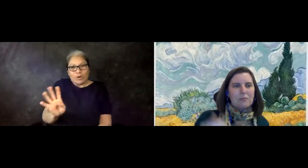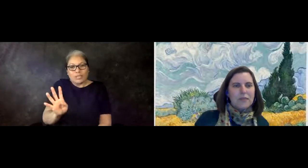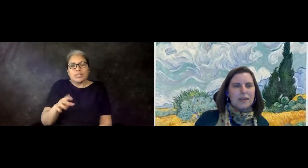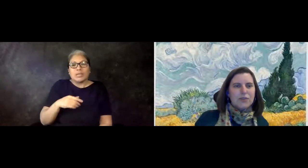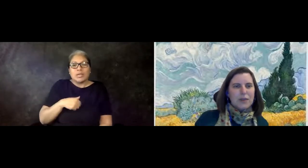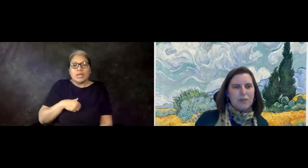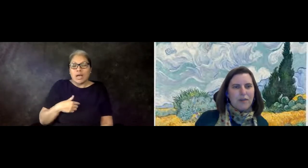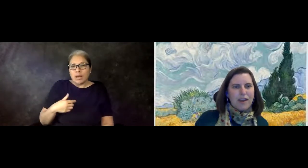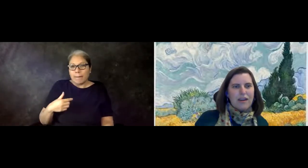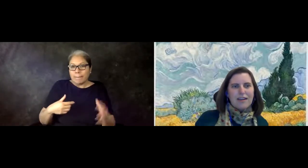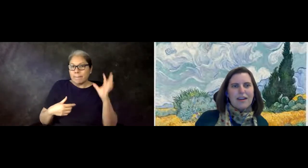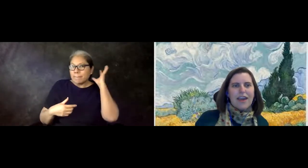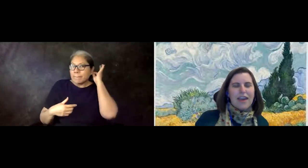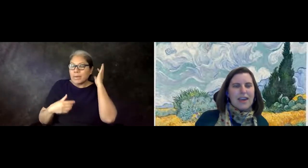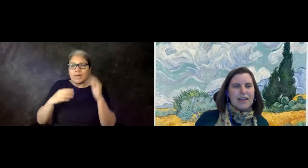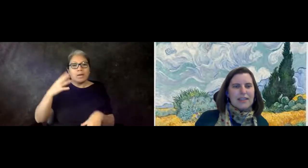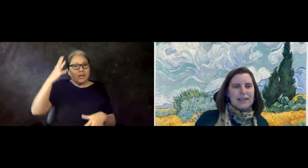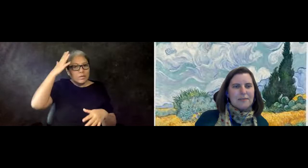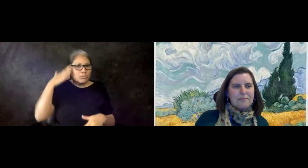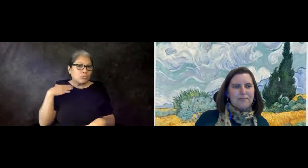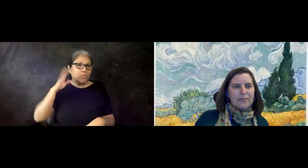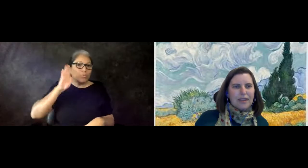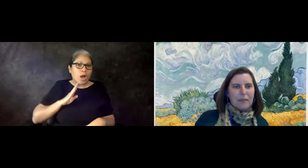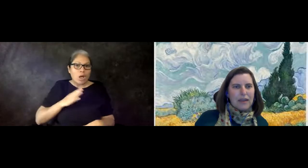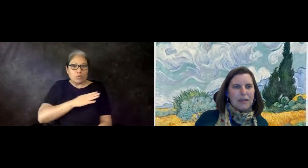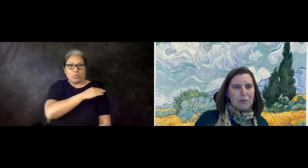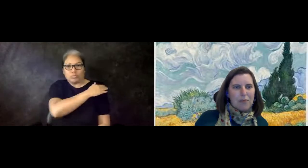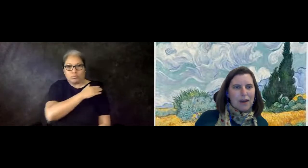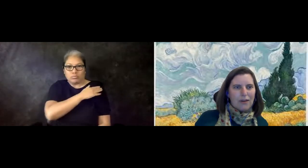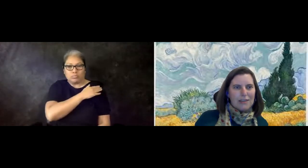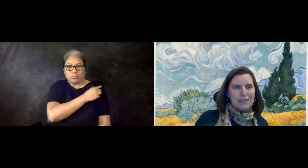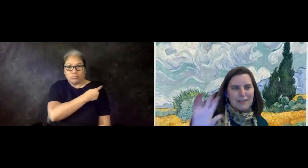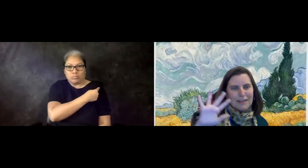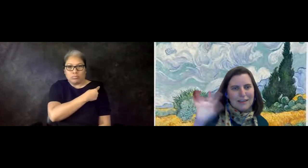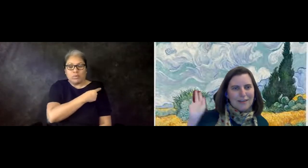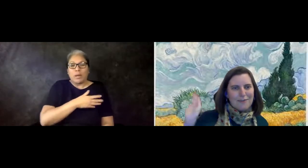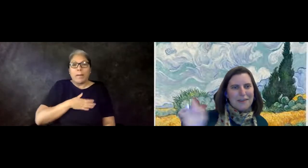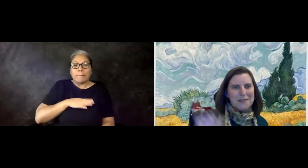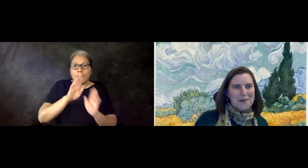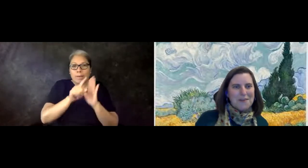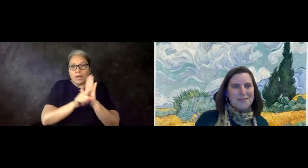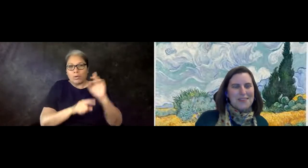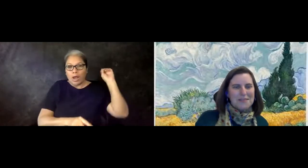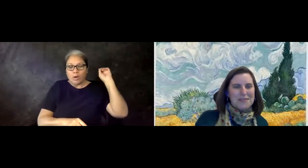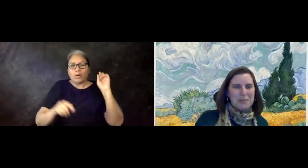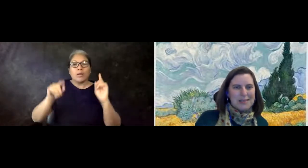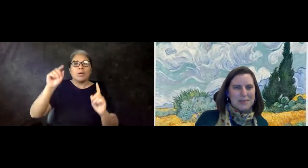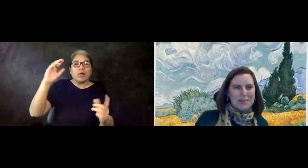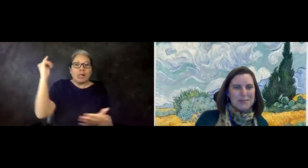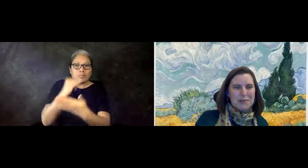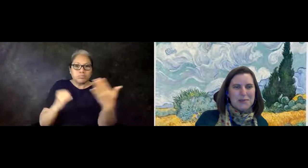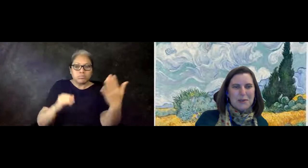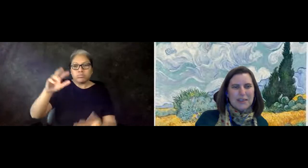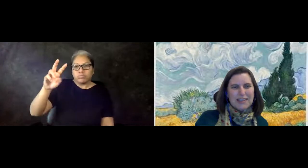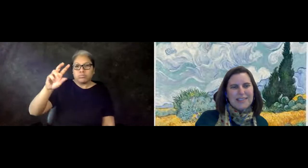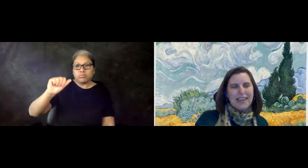length, straight brown hair, and my background is a Van Gogh of cypresses